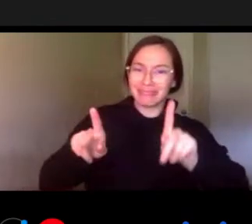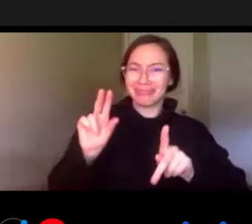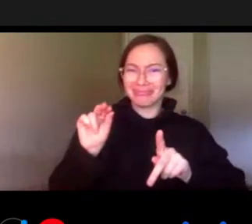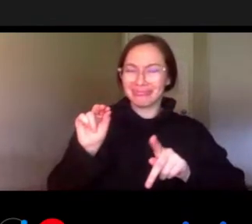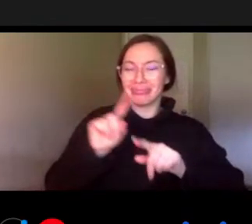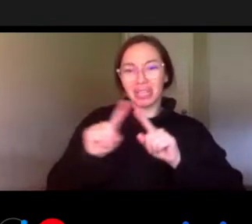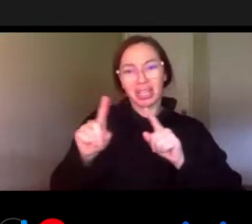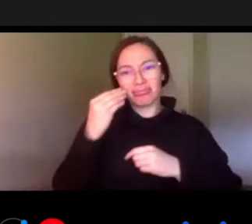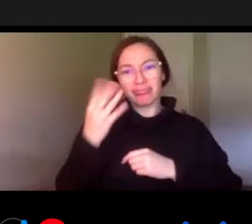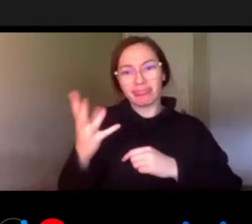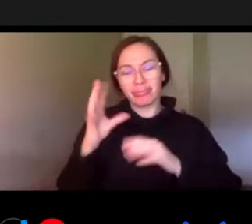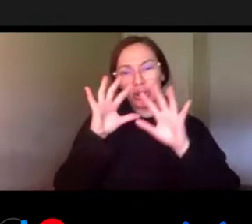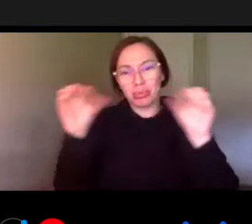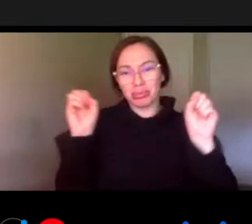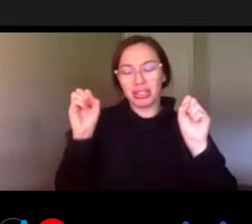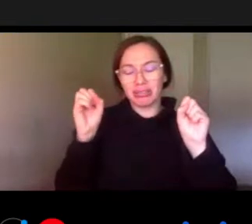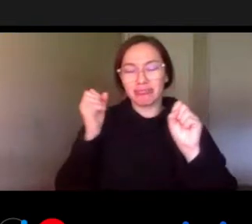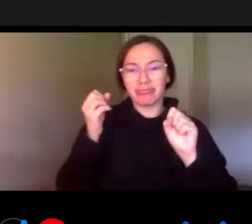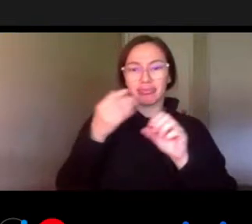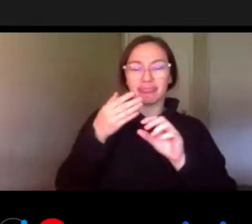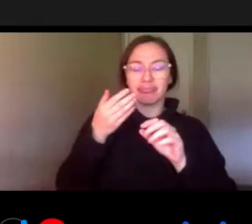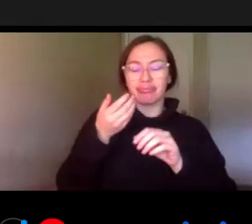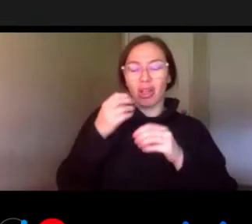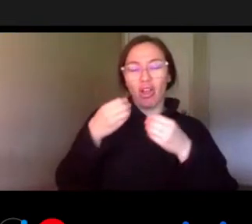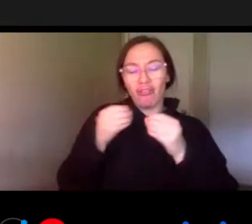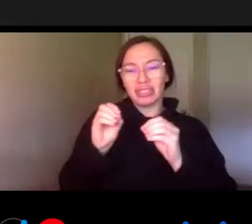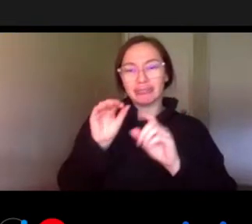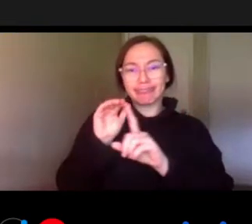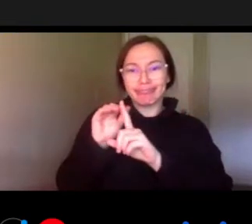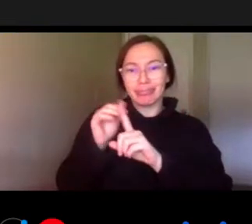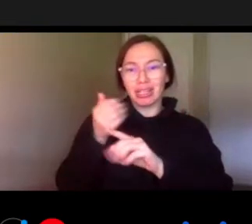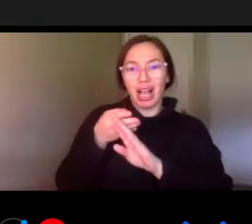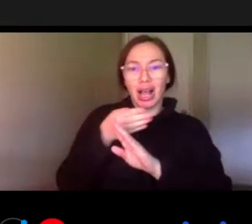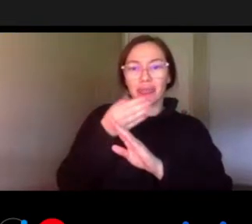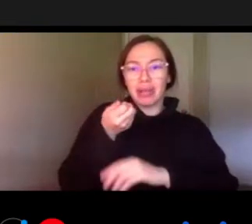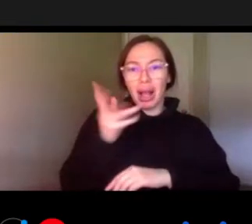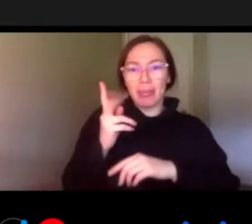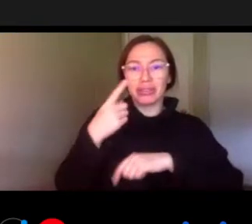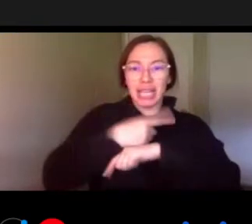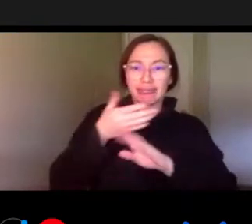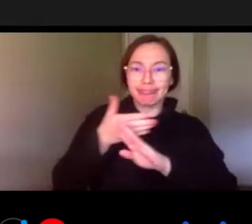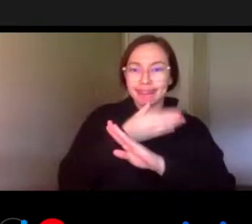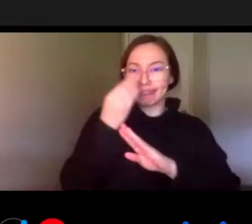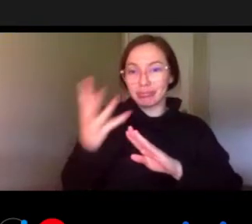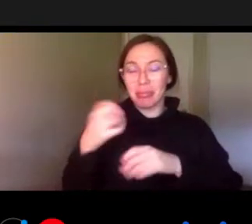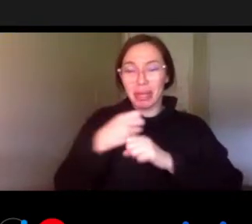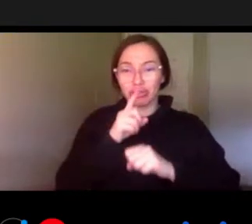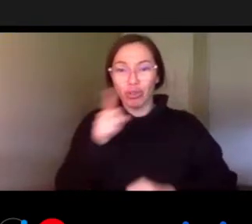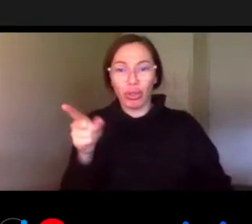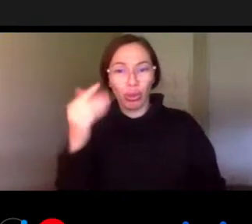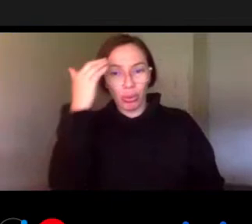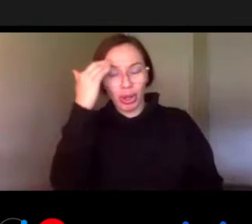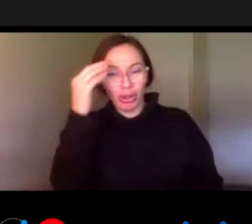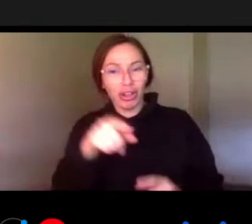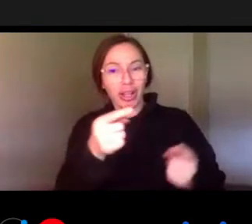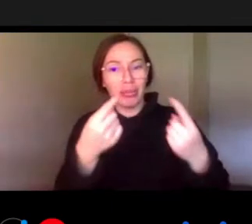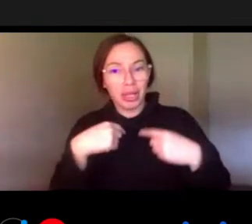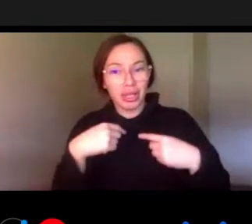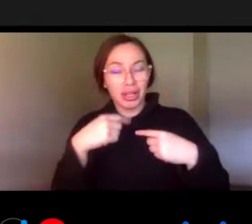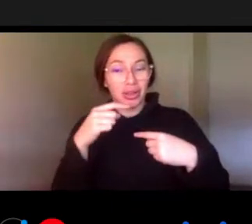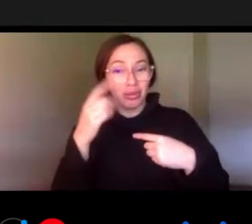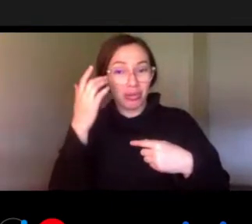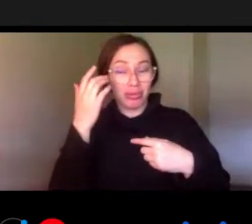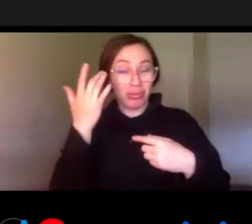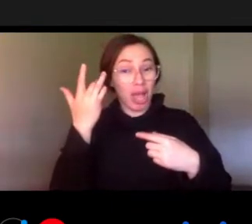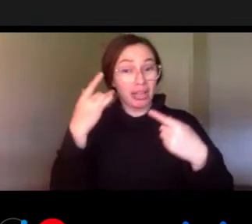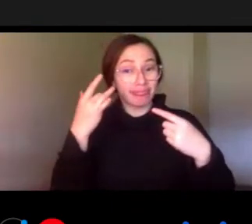give the superintendent's office a couple days' notice. Let him make sure that they're aware you're coming. It works for a couple of reasons.